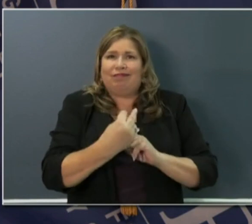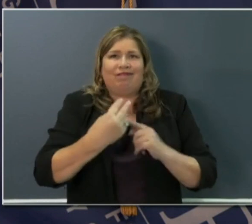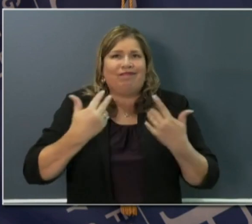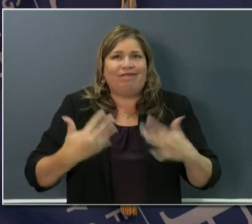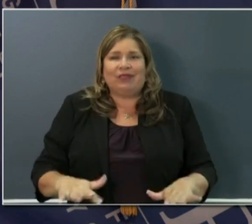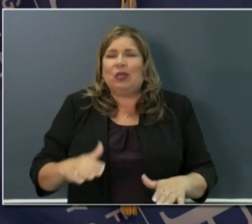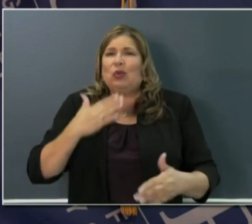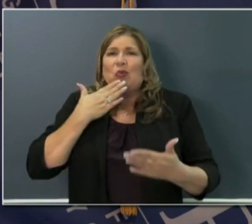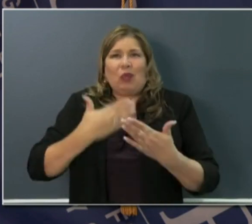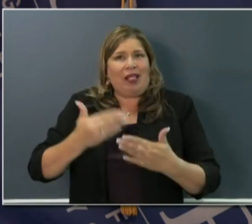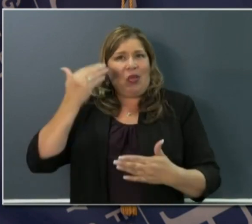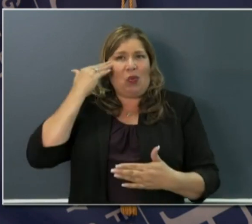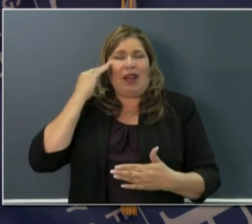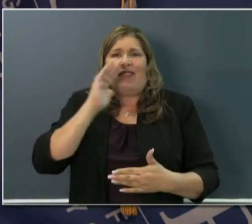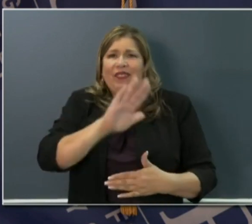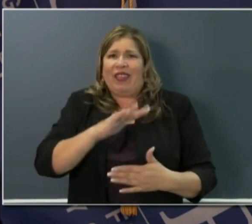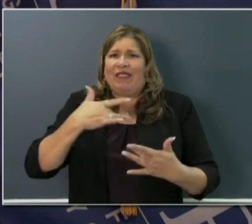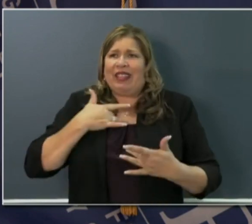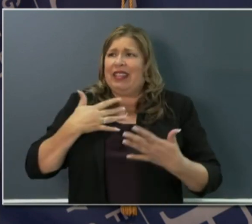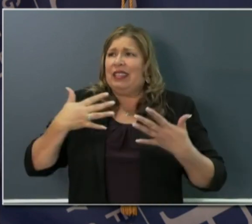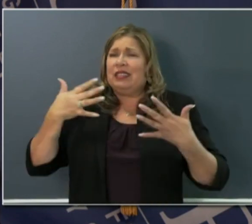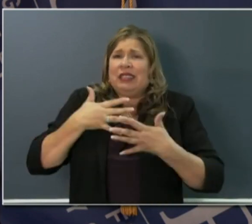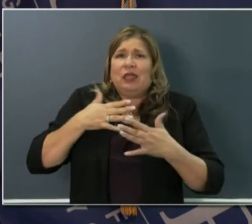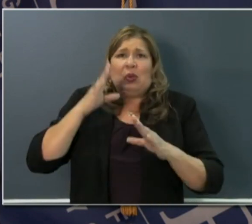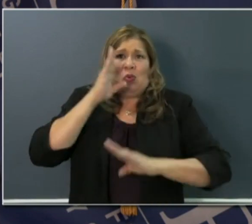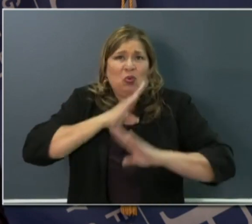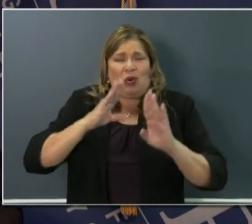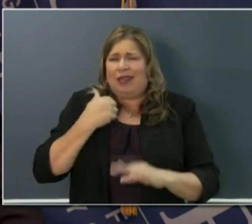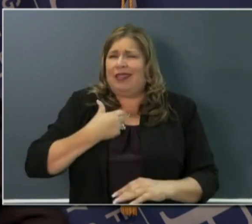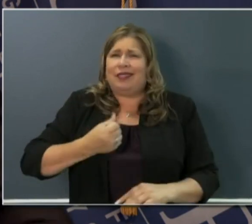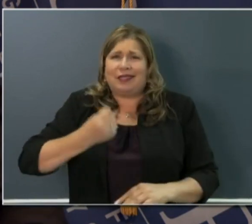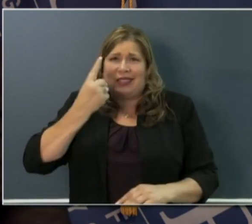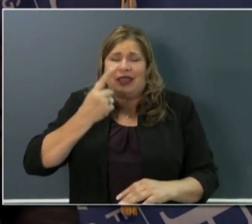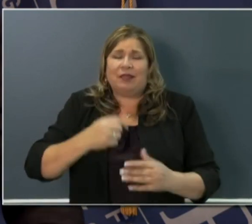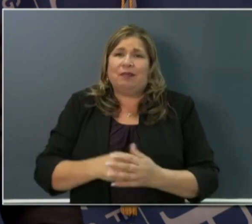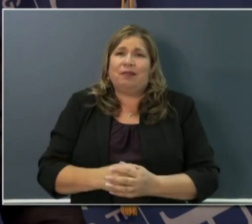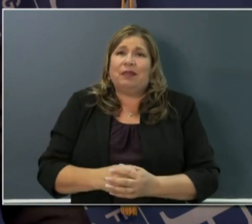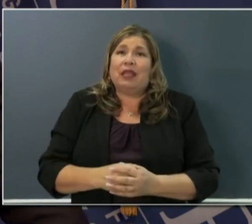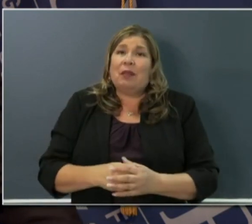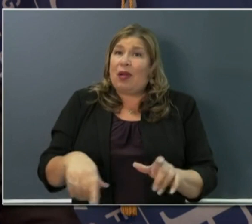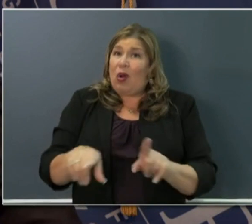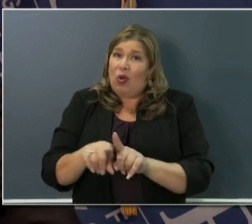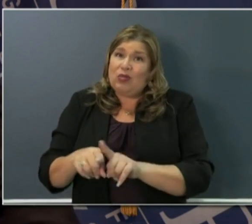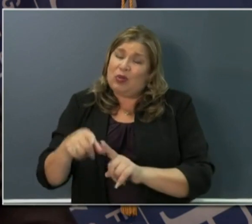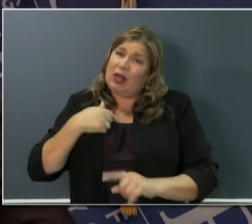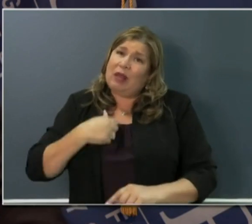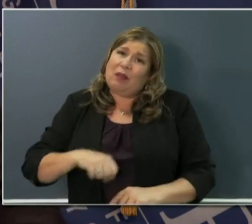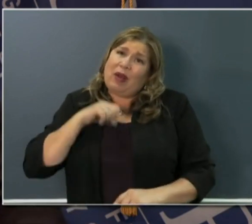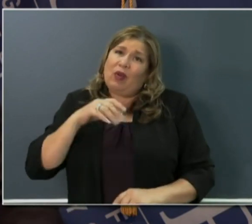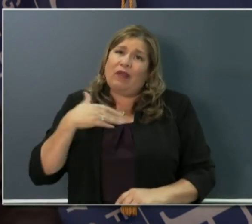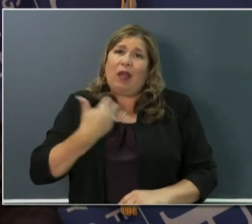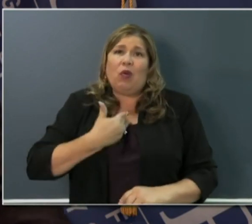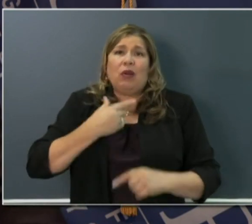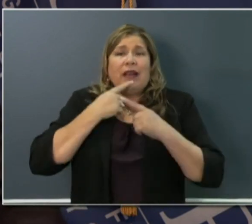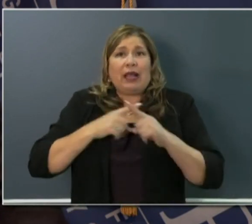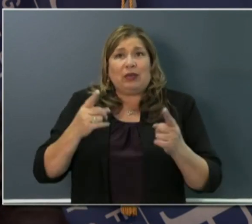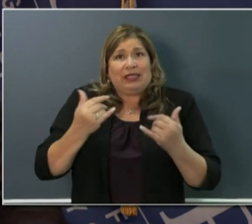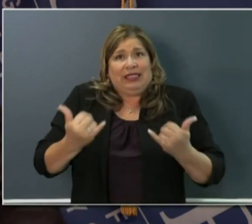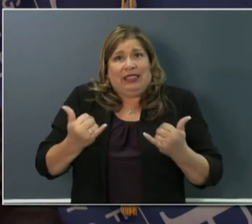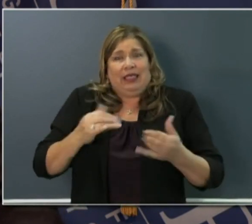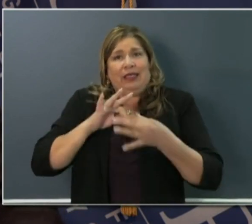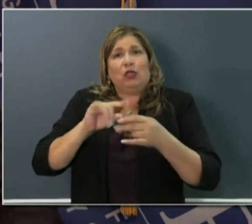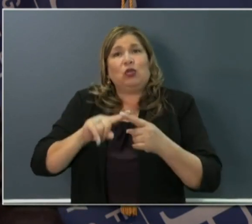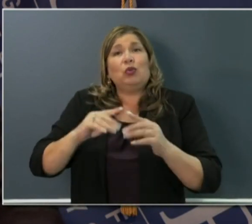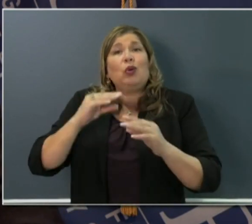well aware of that anxiety. I also am very proud of the announcements I made today as it relates to residential